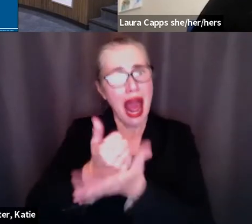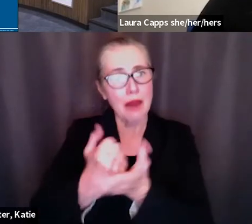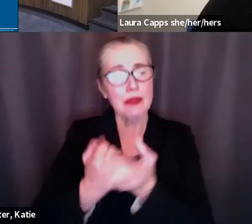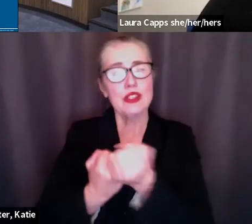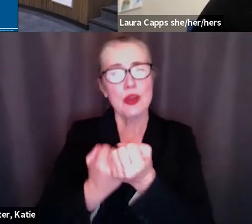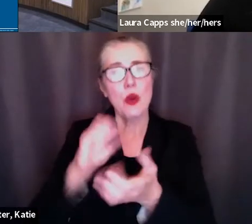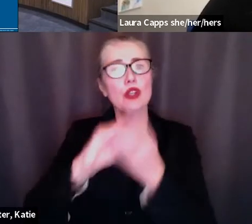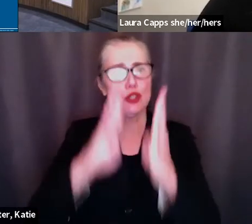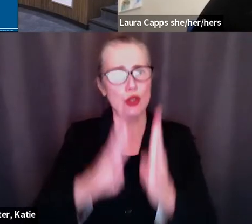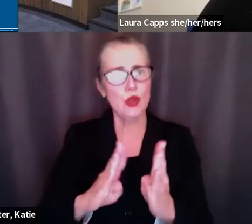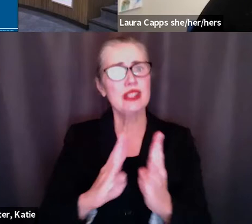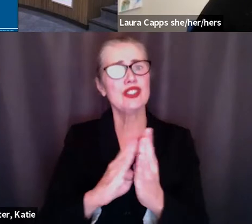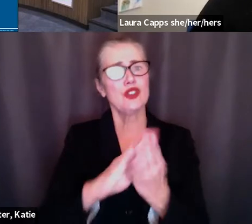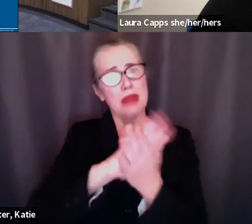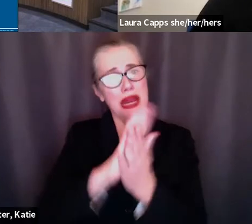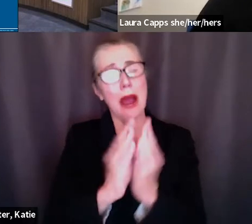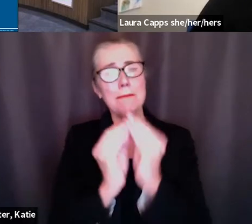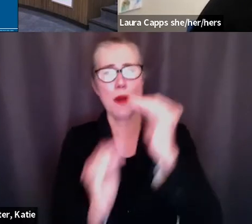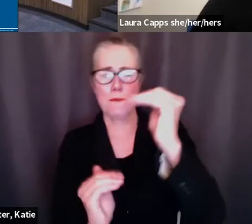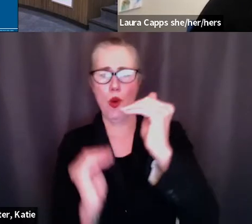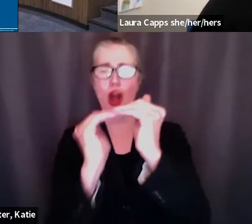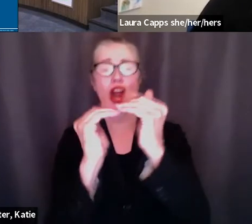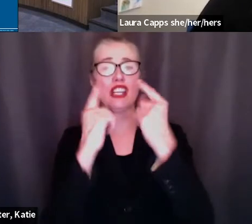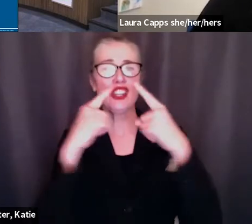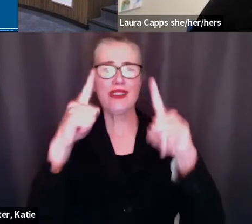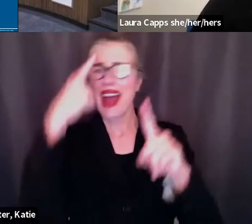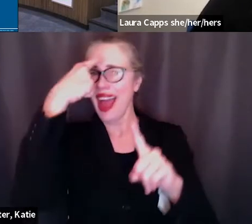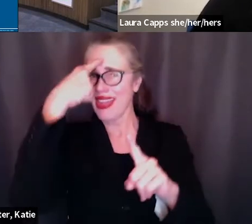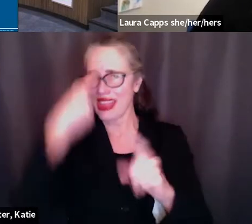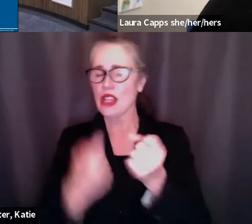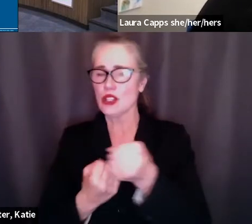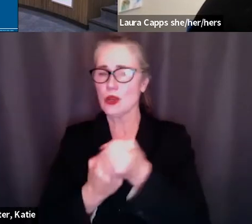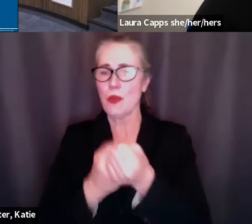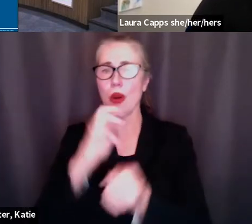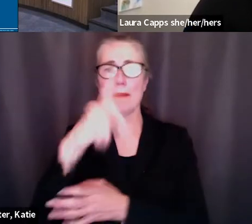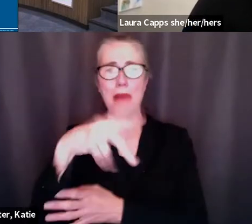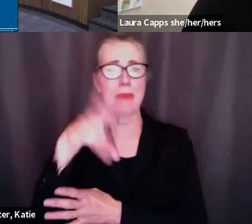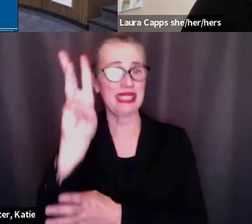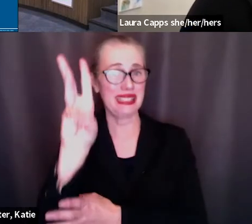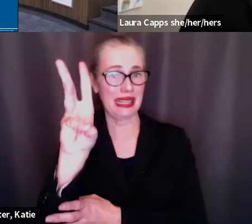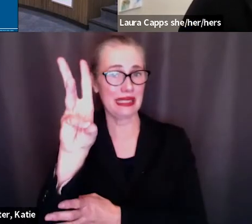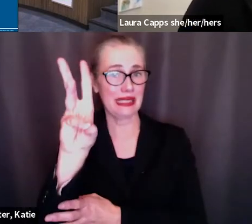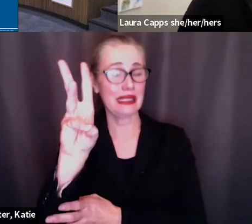so i ask that you please support map six for the seven trustee areas thank you